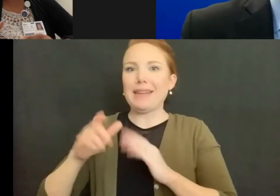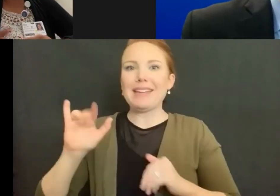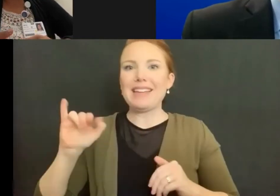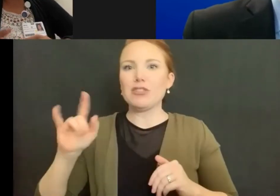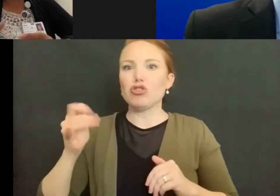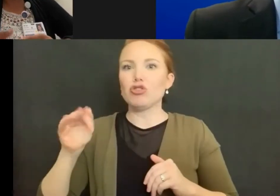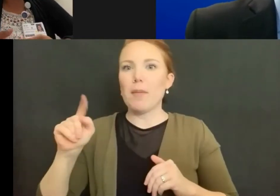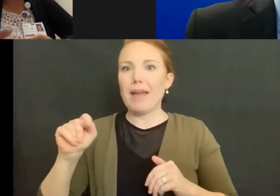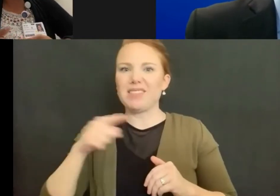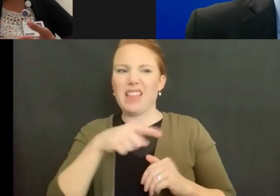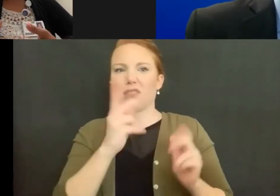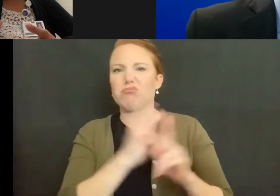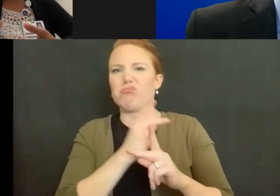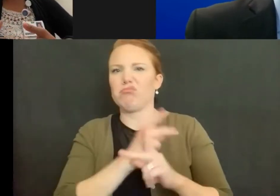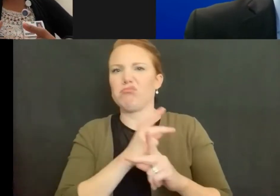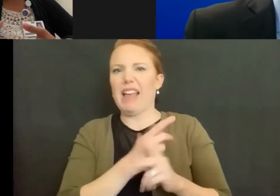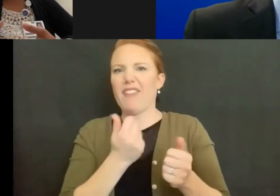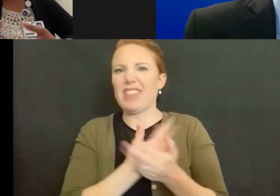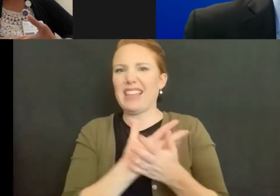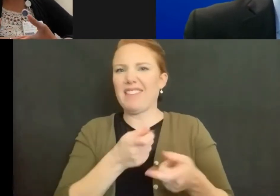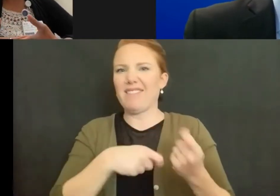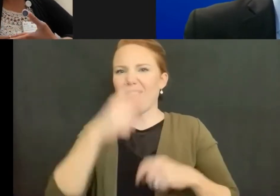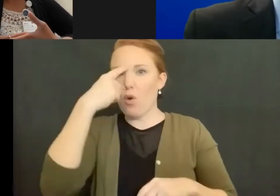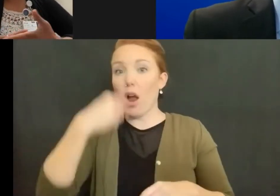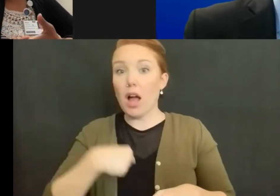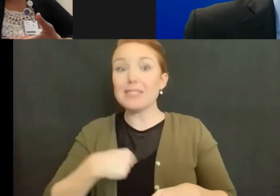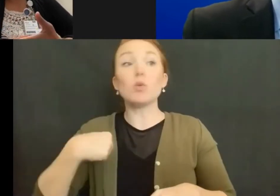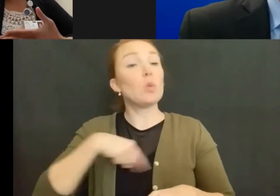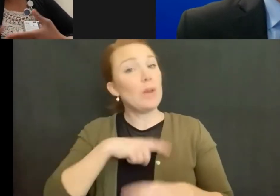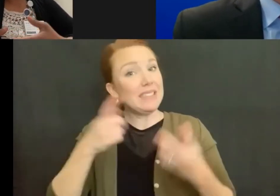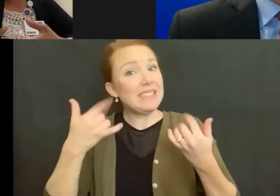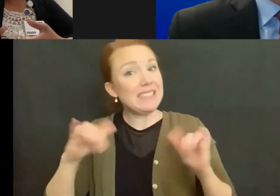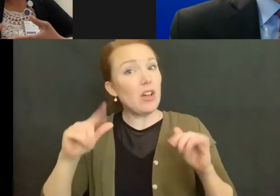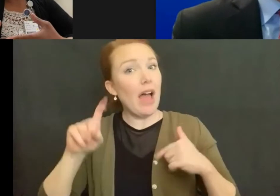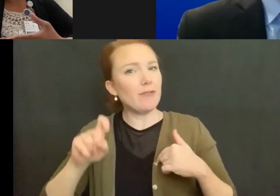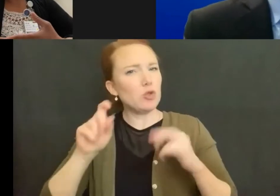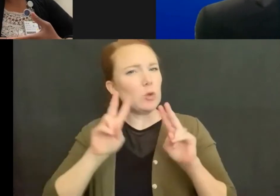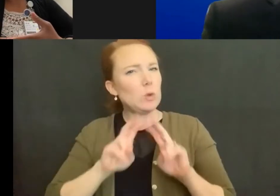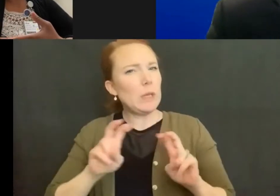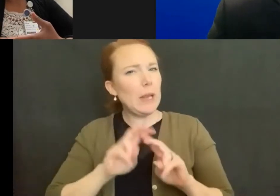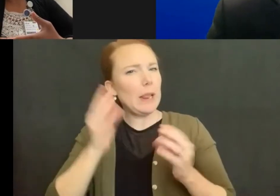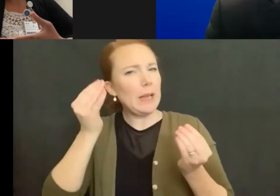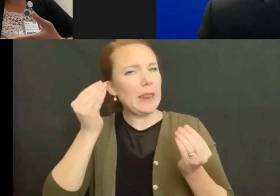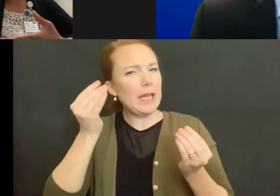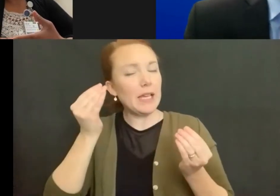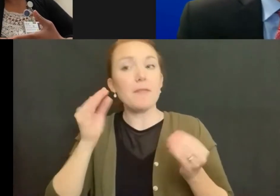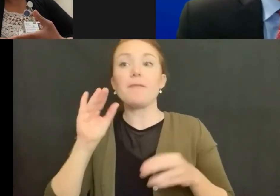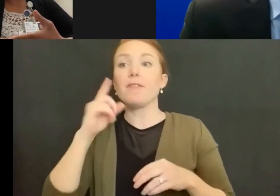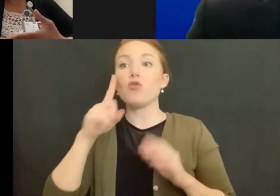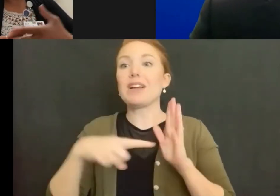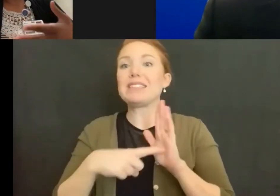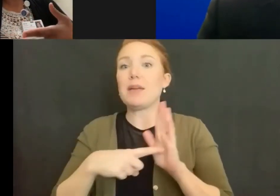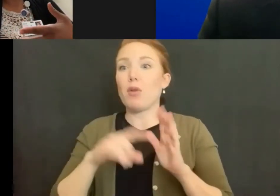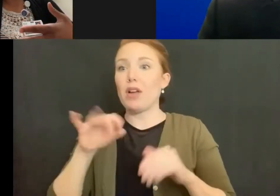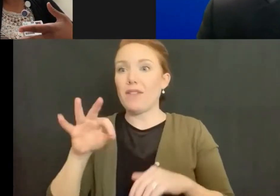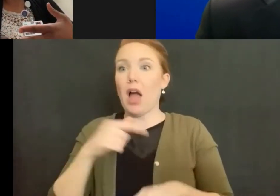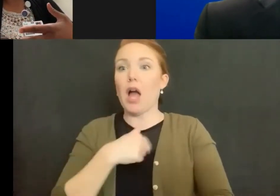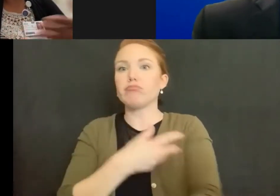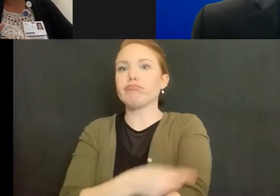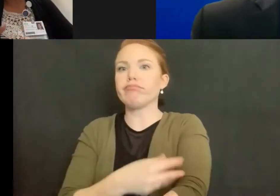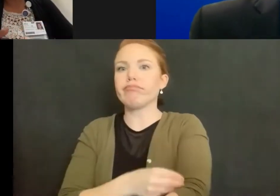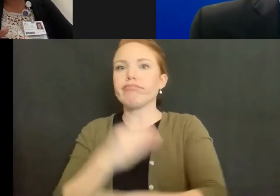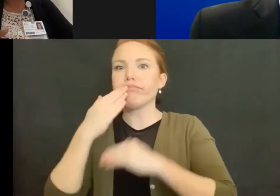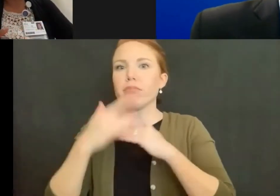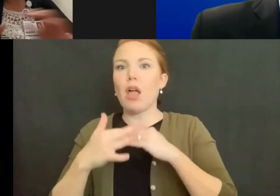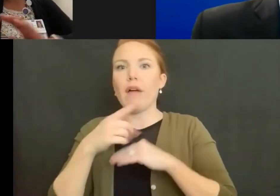all the work for us, we have to critically think. For example, if I'm receiving the blood from a patient who